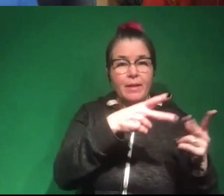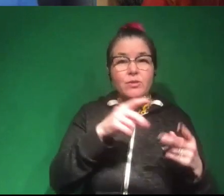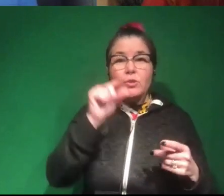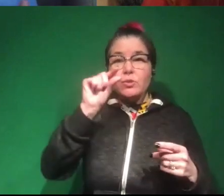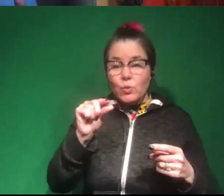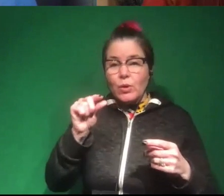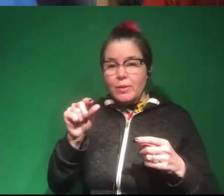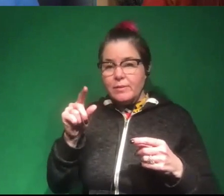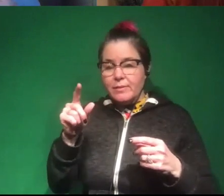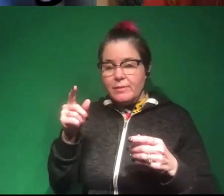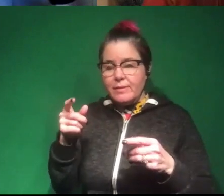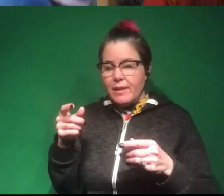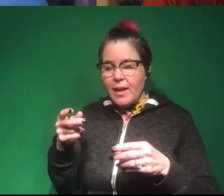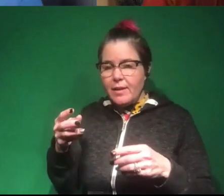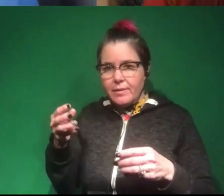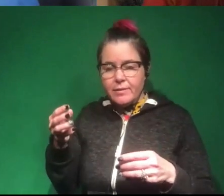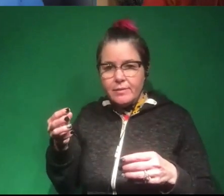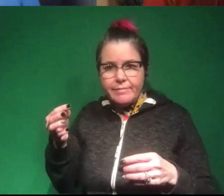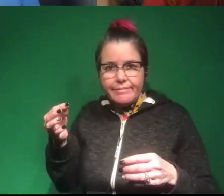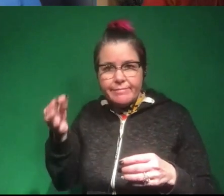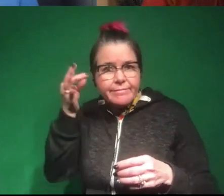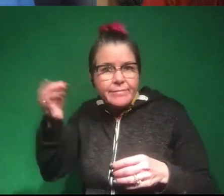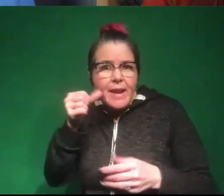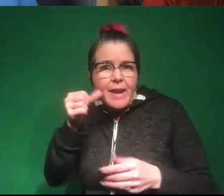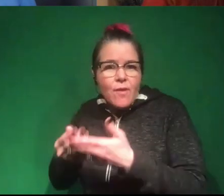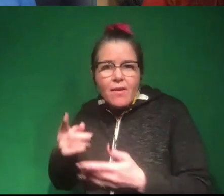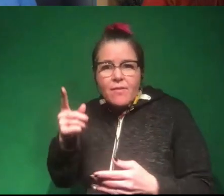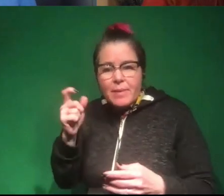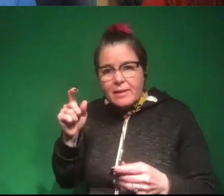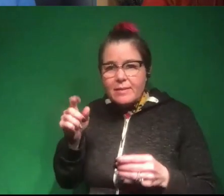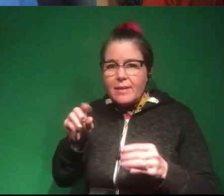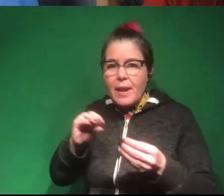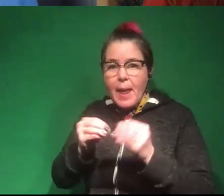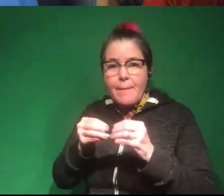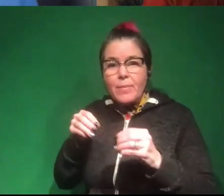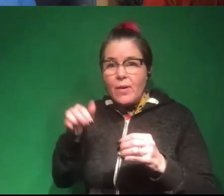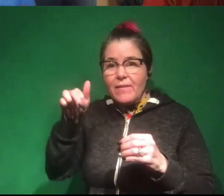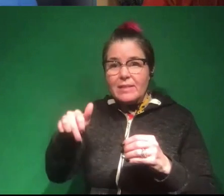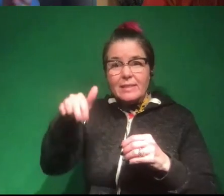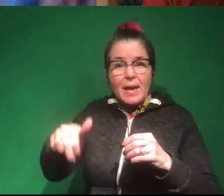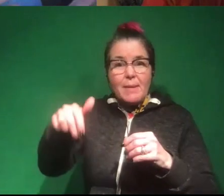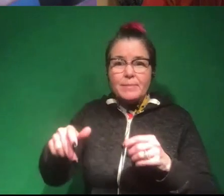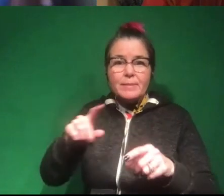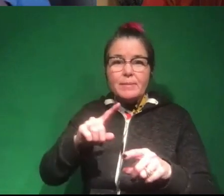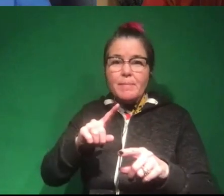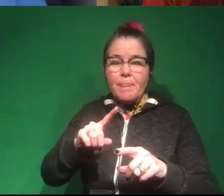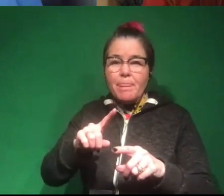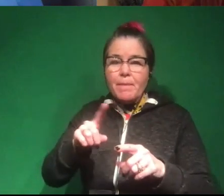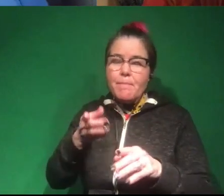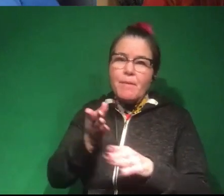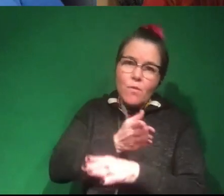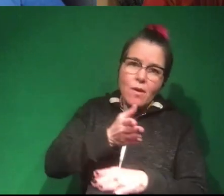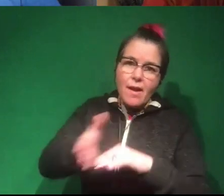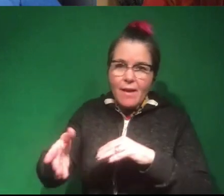were short because they said, hey, this was, X many steps, and we walked X many steps, but it was before and after